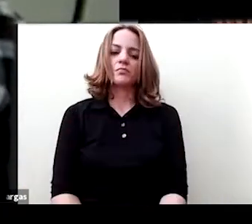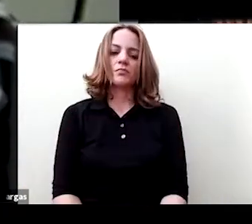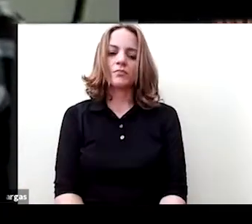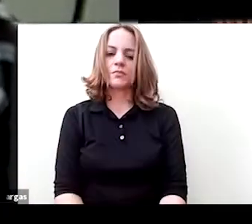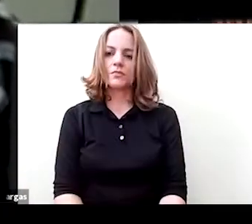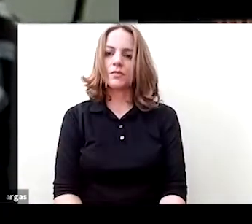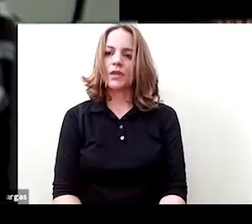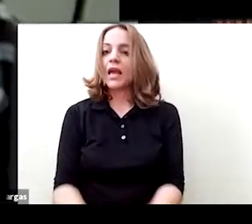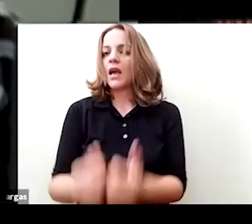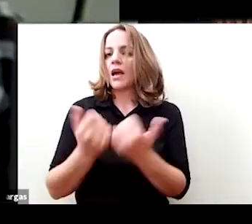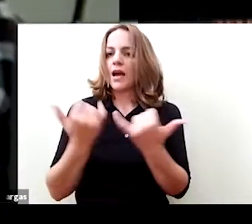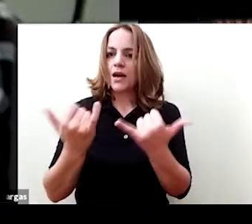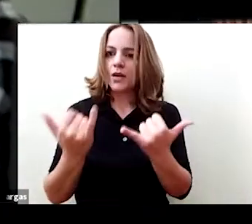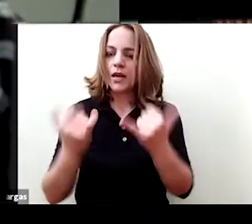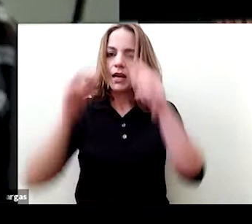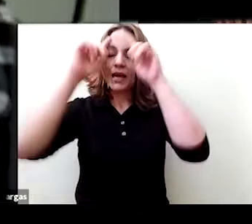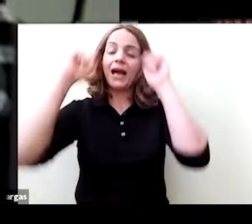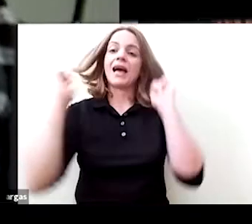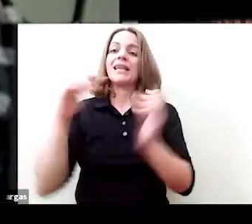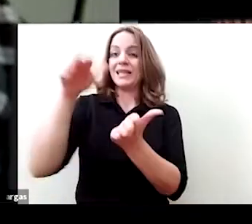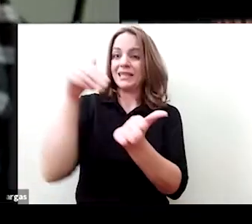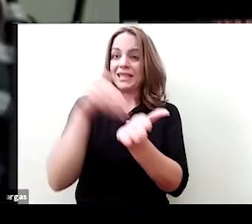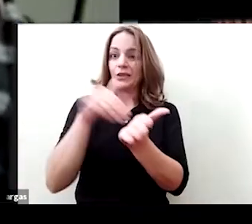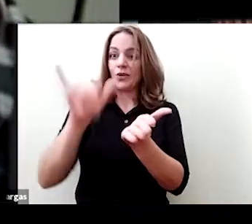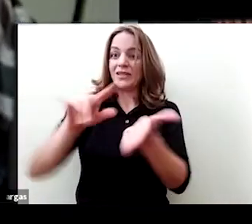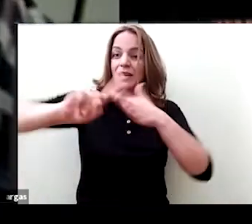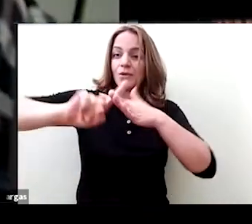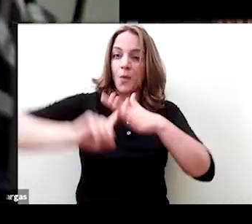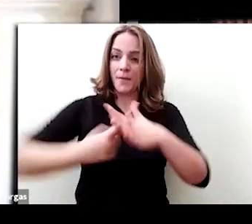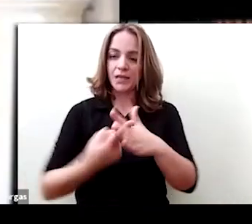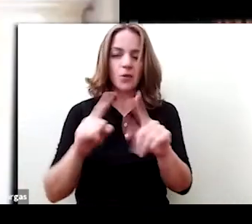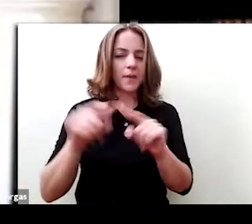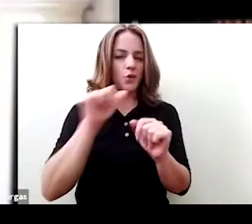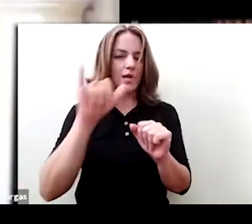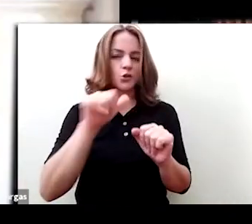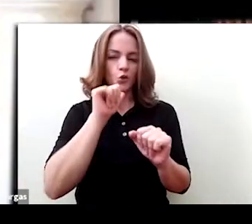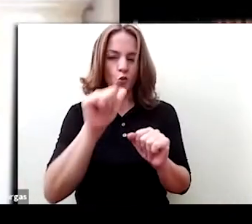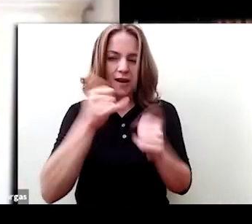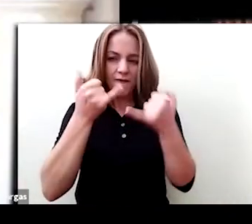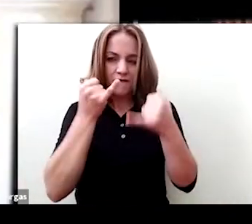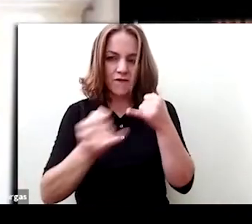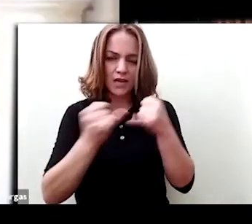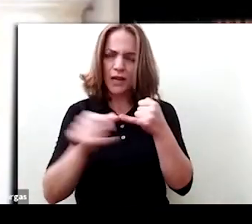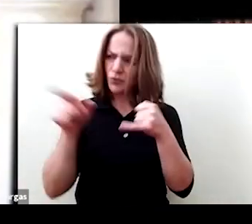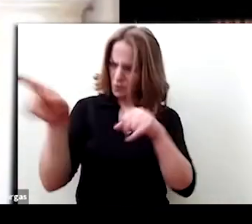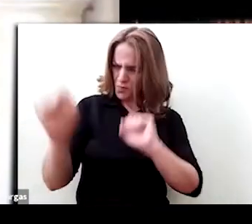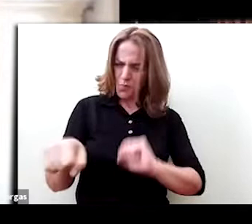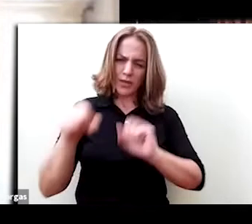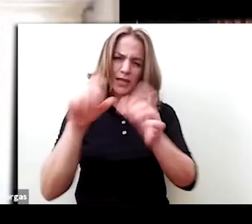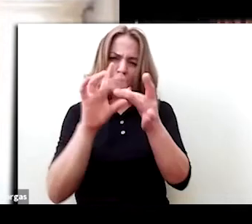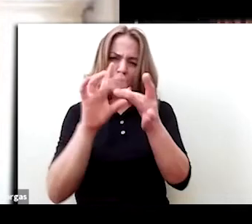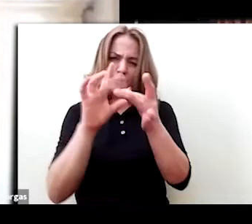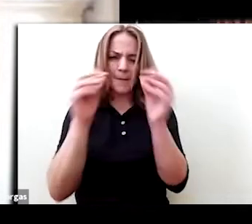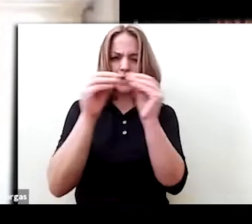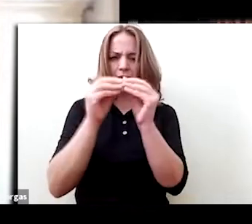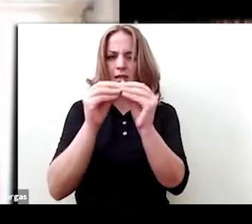the Centro was the beginning, but it certainly wasn't the end. Can you share some of the other things that you found at some of the other organizations that you did